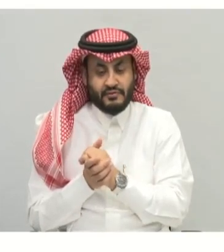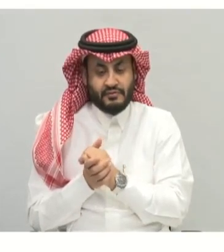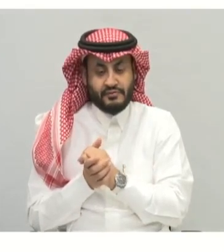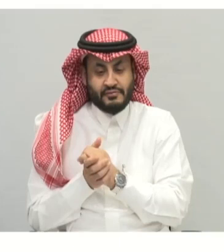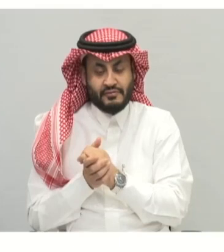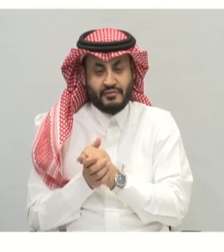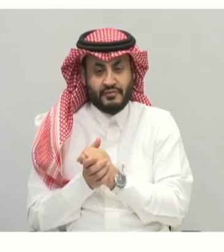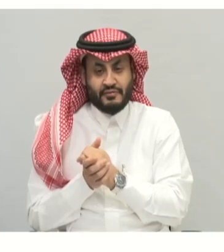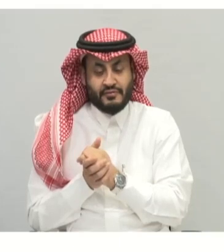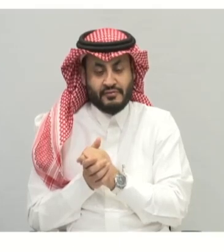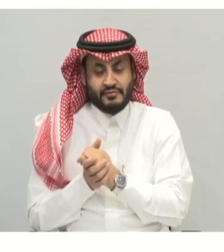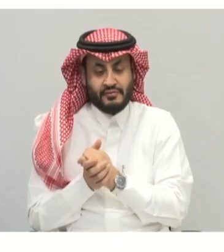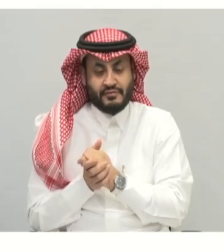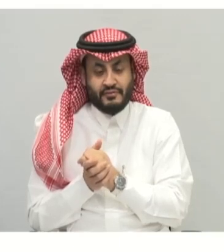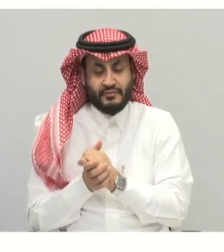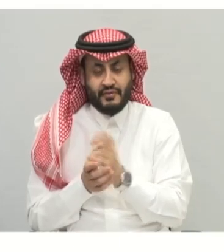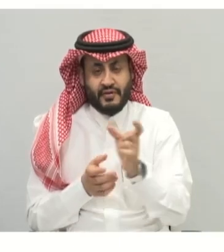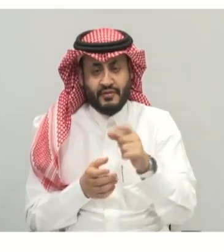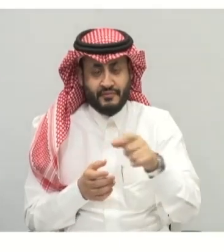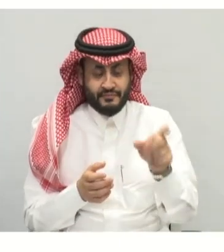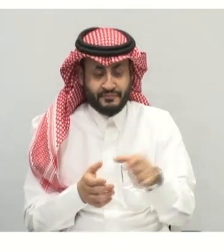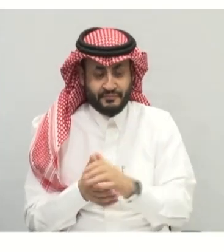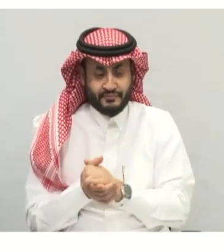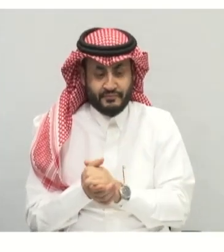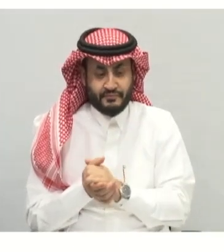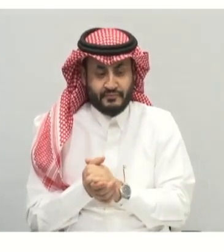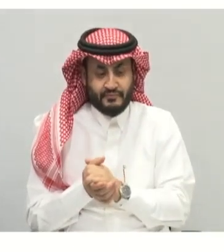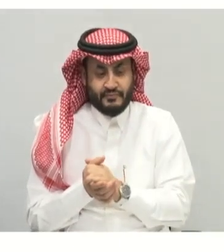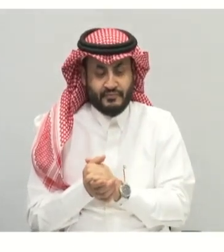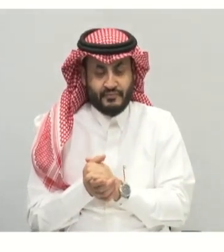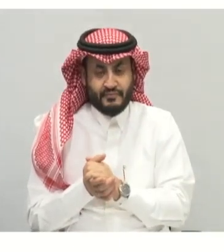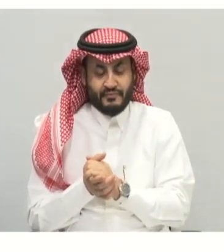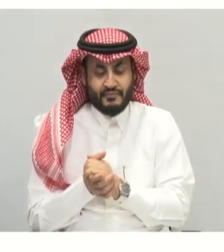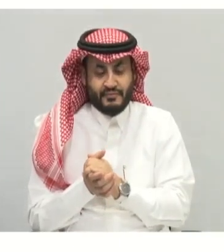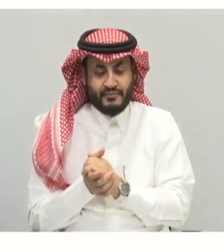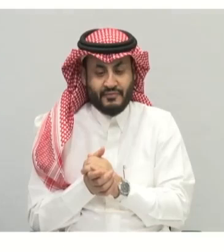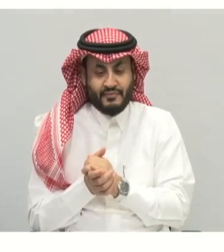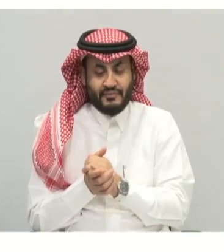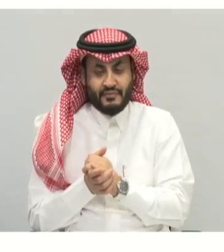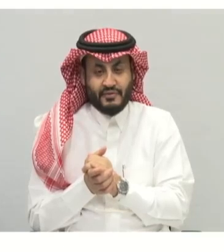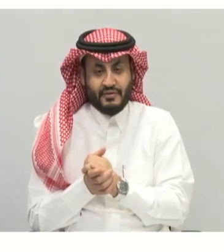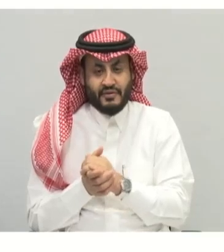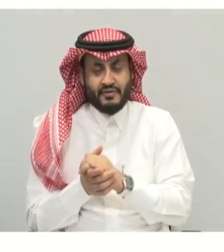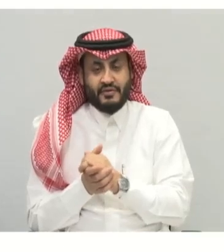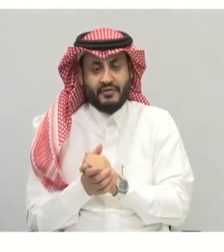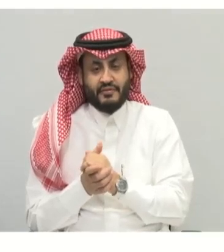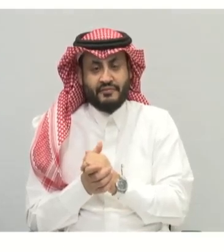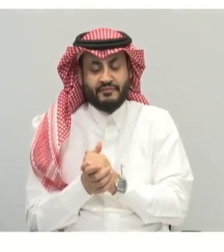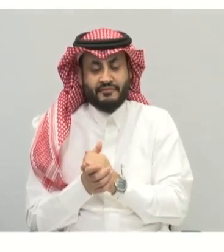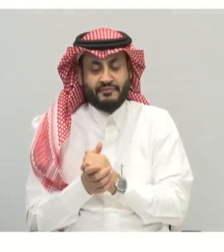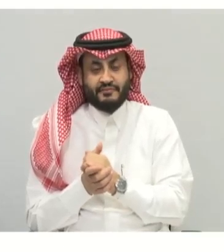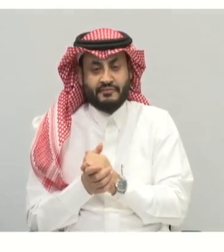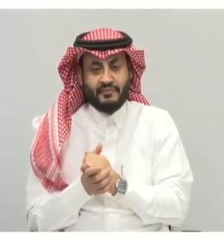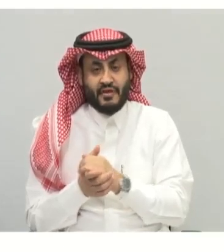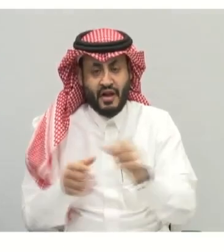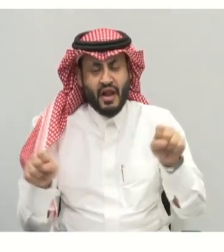phrase it is good idea too for example it is good idea to say sorry when you bump into someone in England